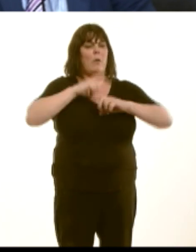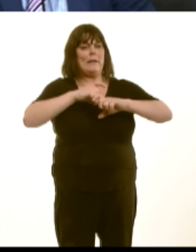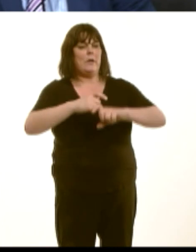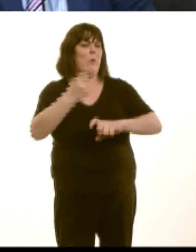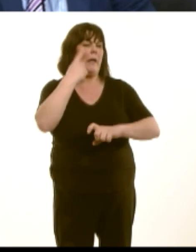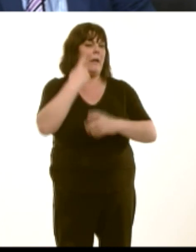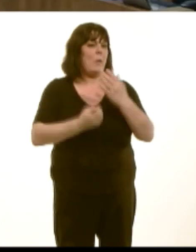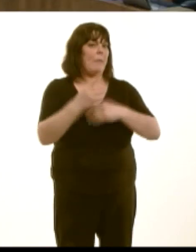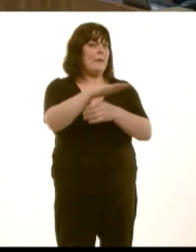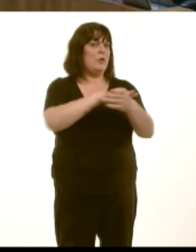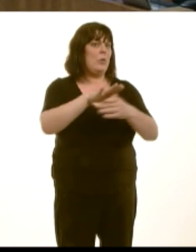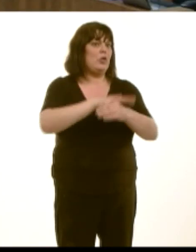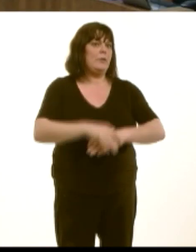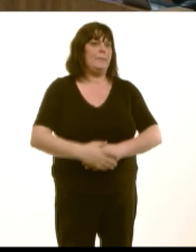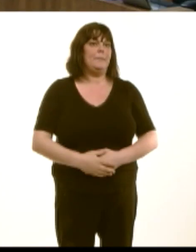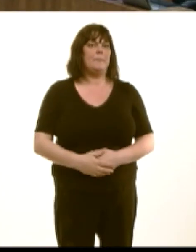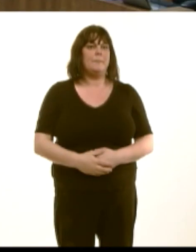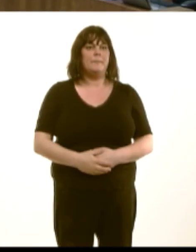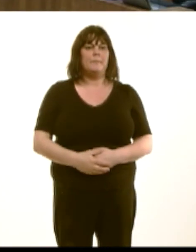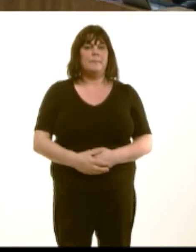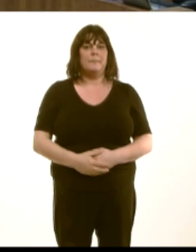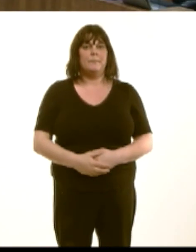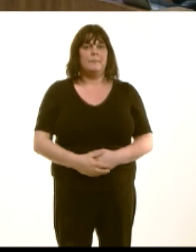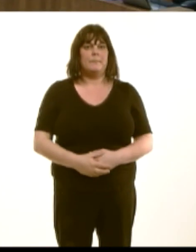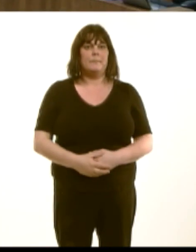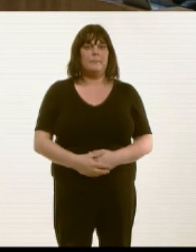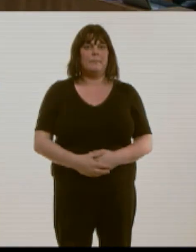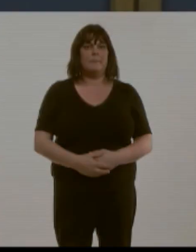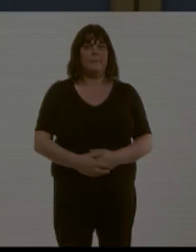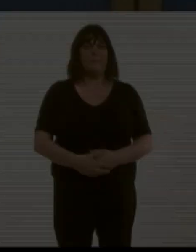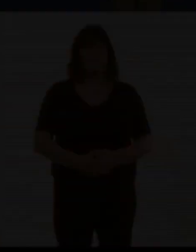monitor the situation. Thank you, First Minister. We now move to item 2, which is